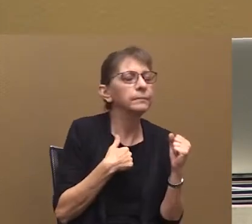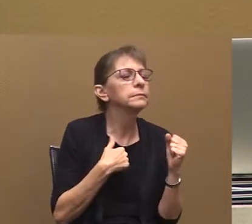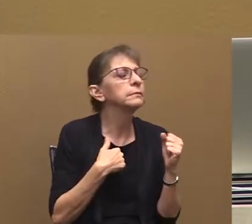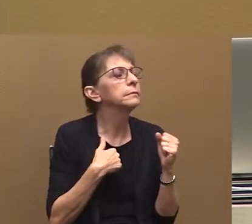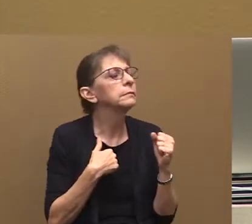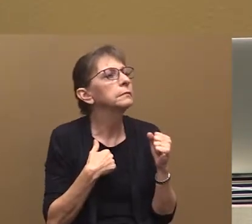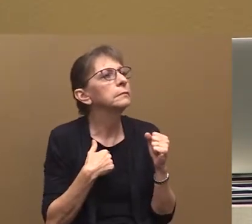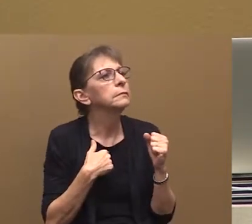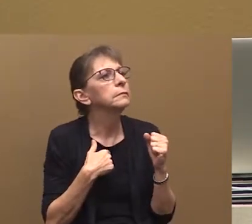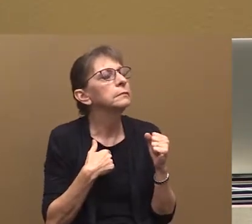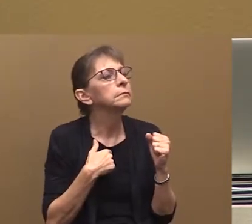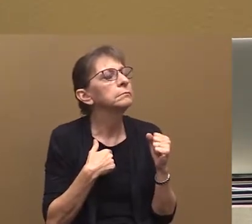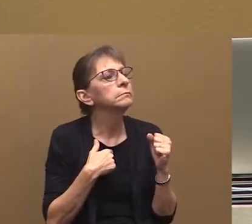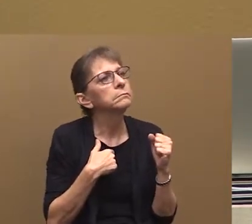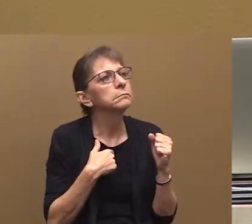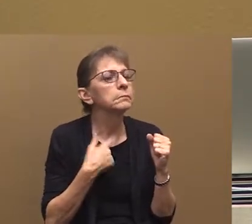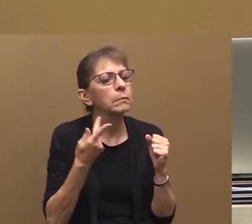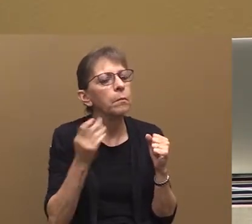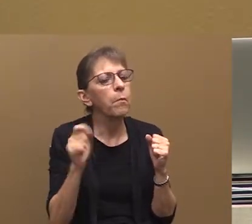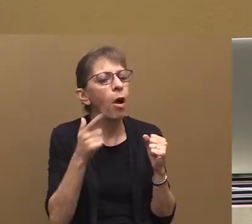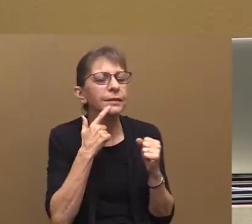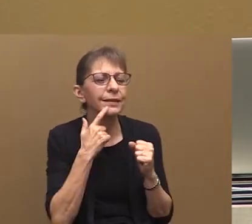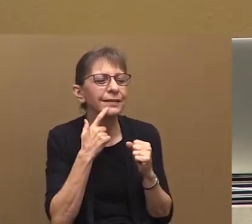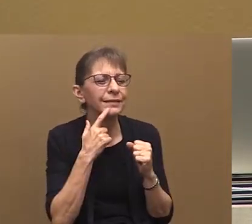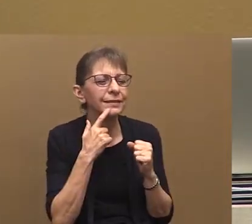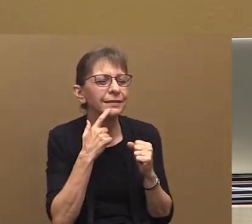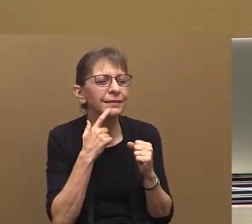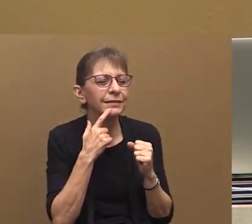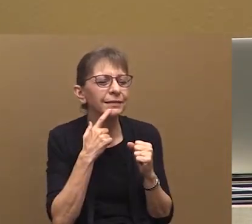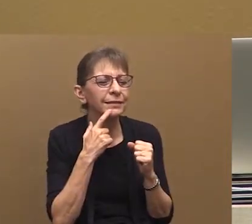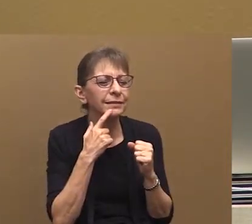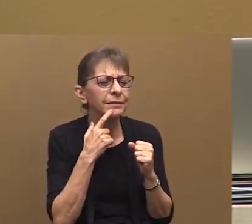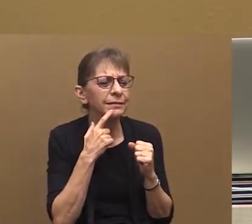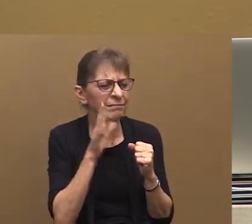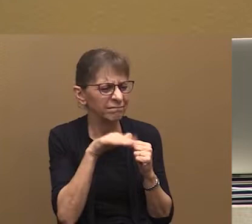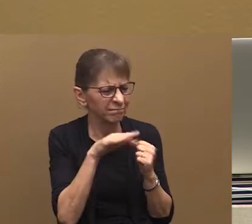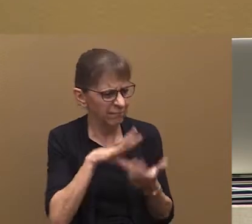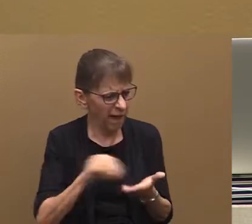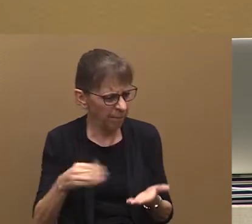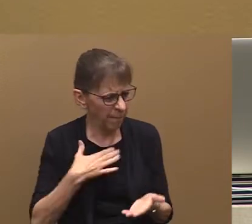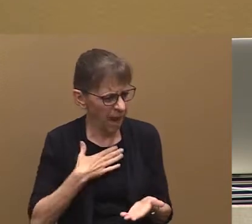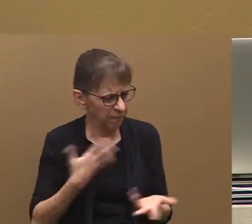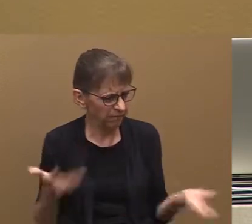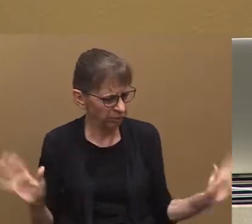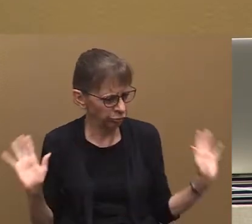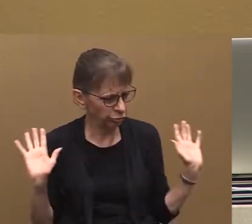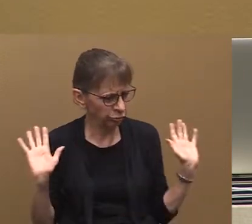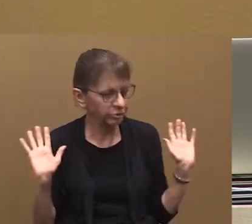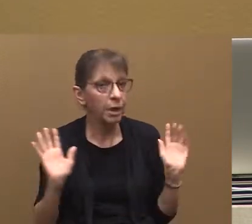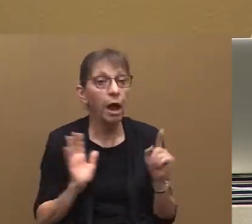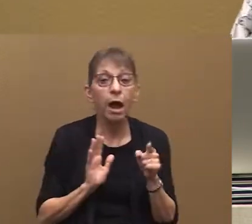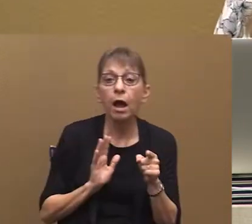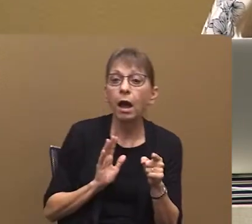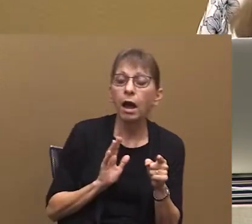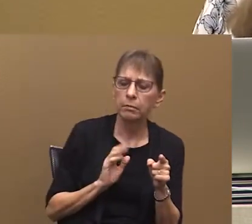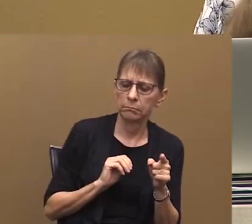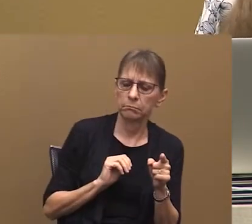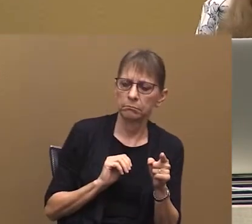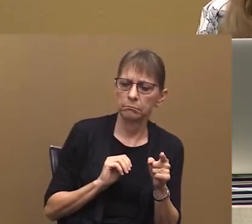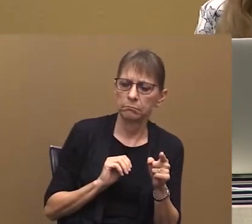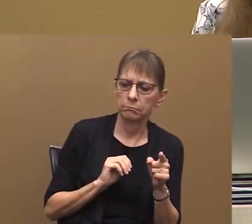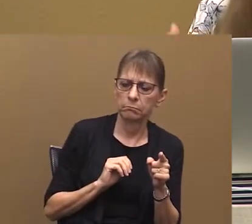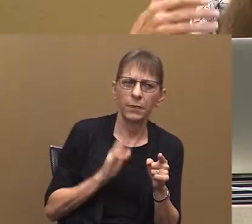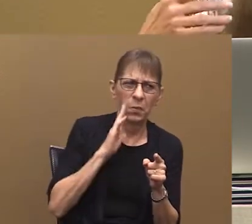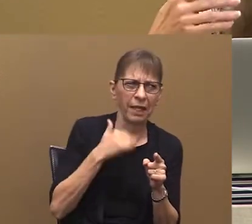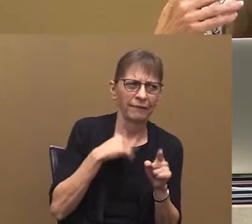problem? And Paul says, oh, you can just copy mine. And the friend says, well, it's